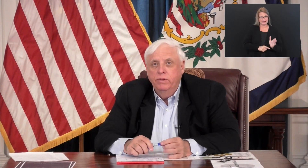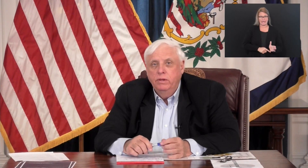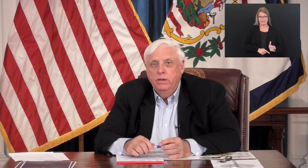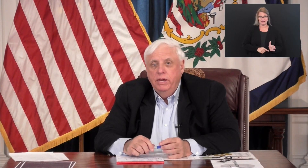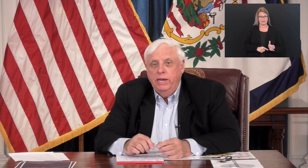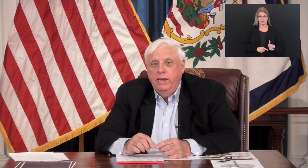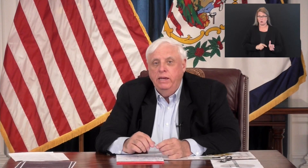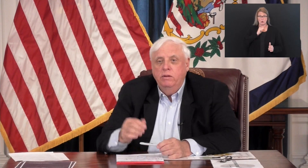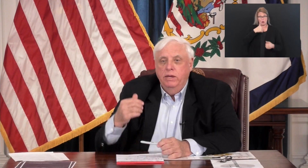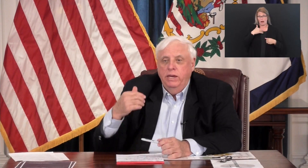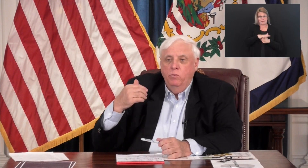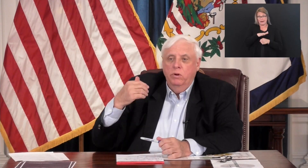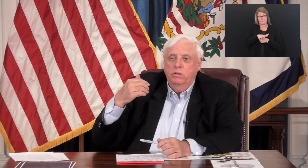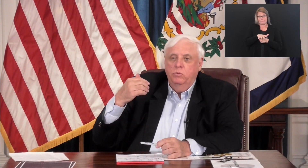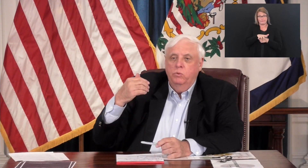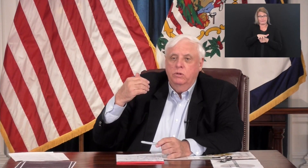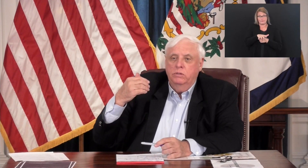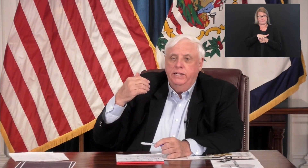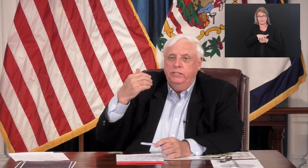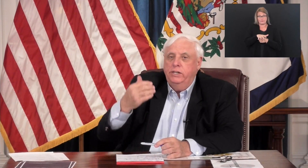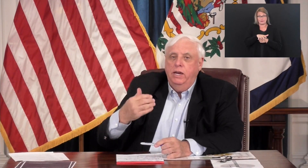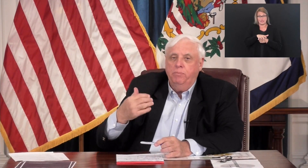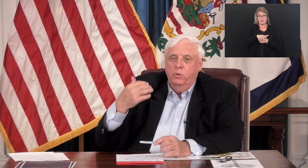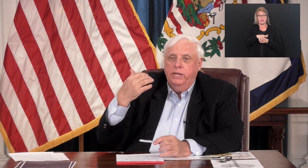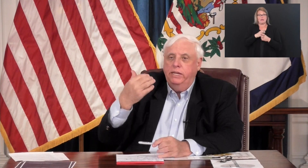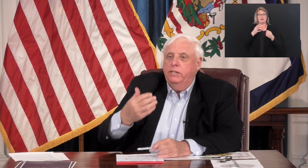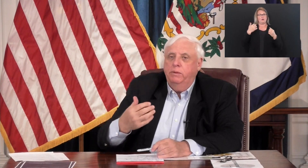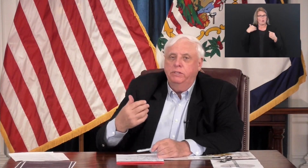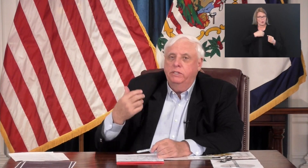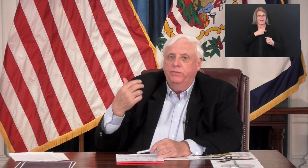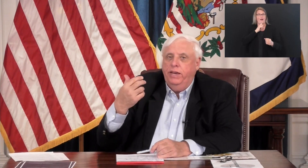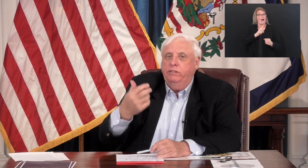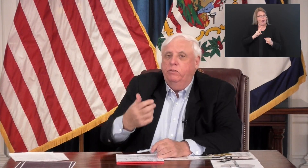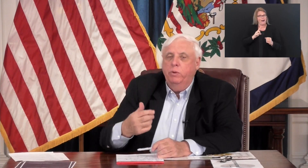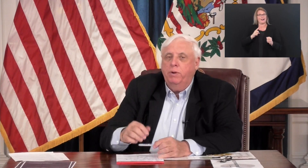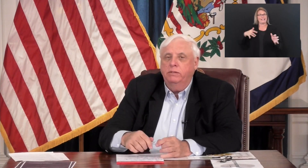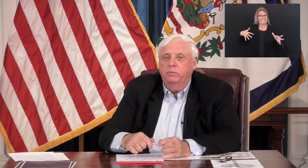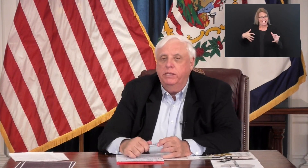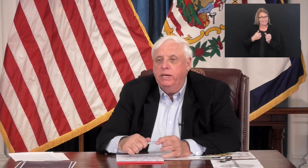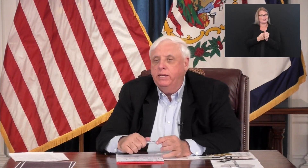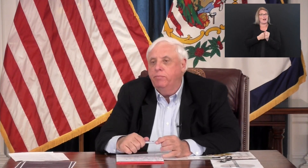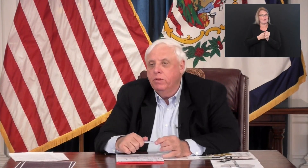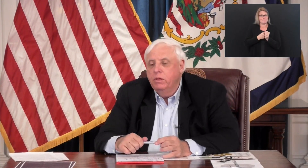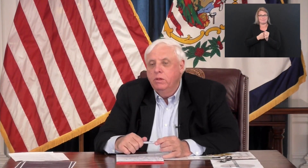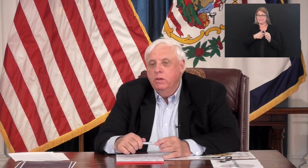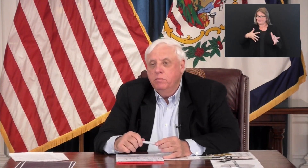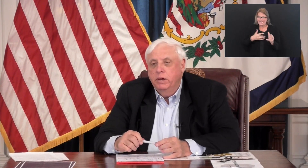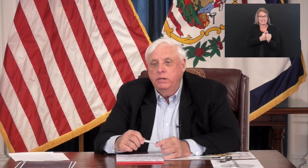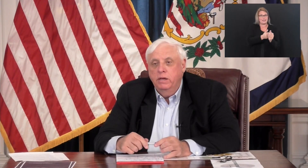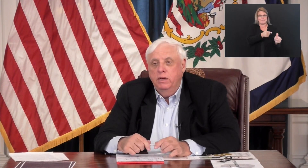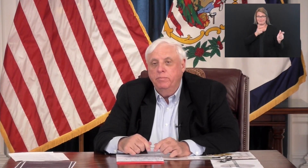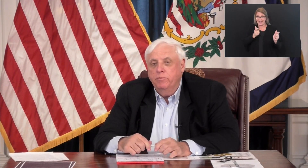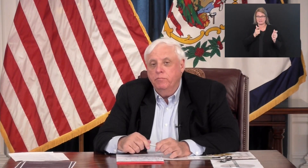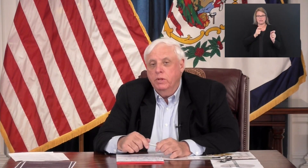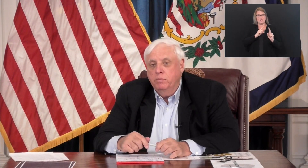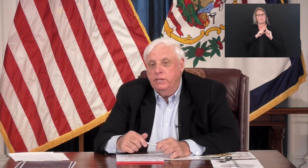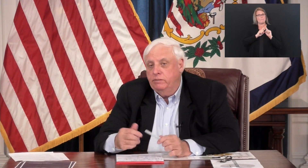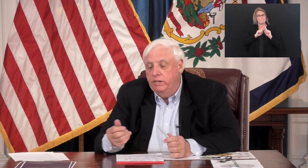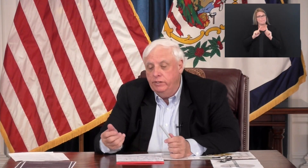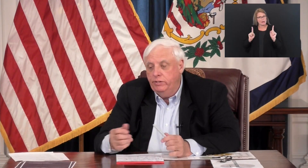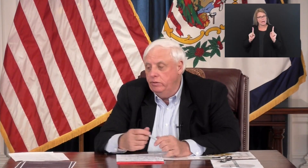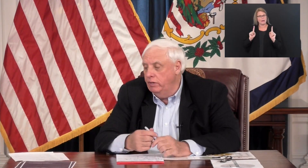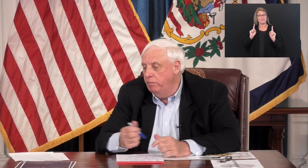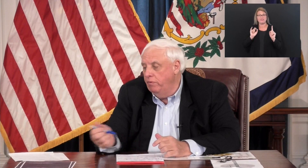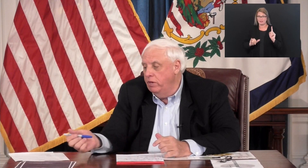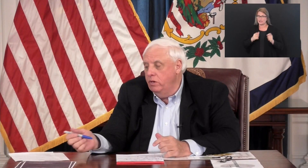enough, and we're catching up. We're catching up just as fast as we possibly can. But that's